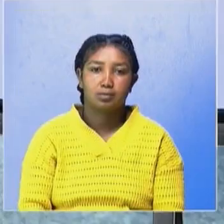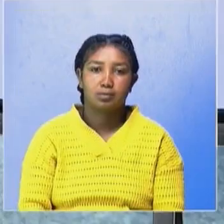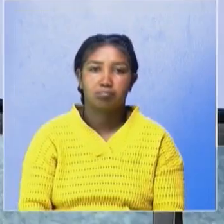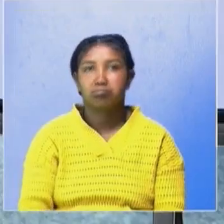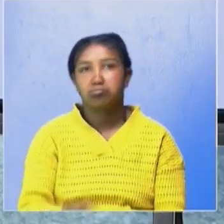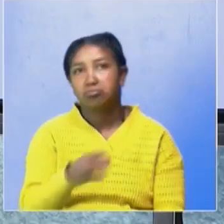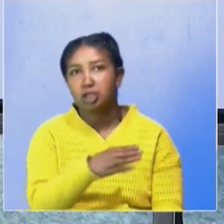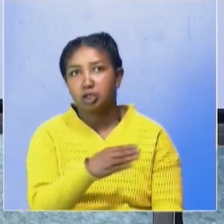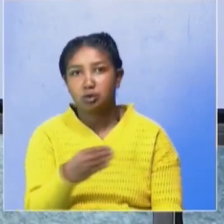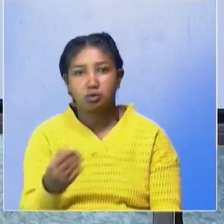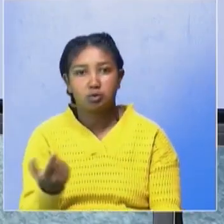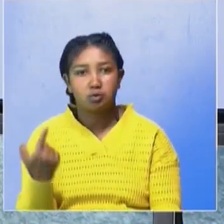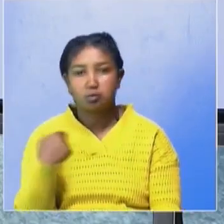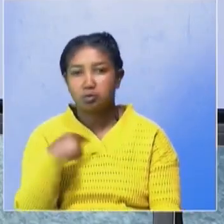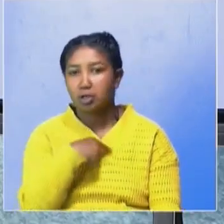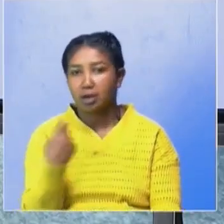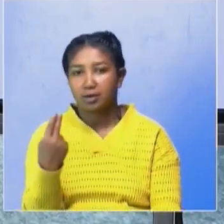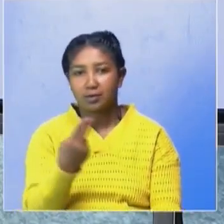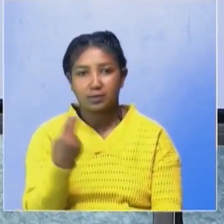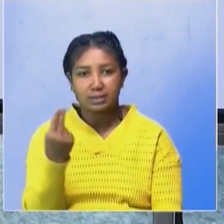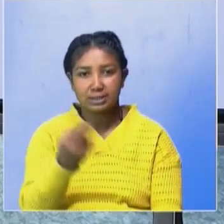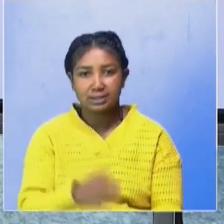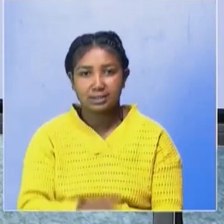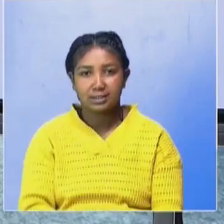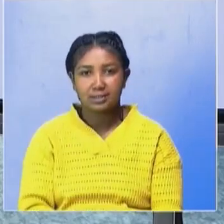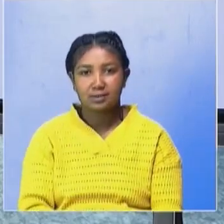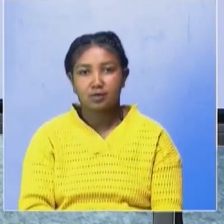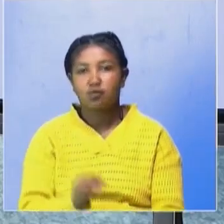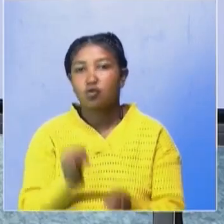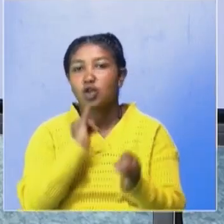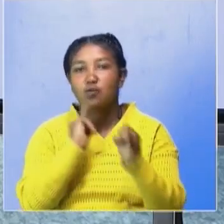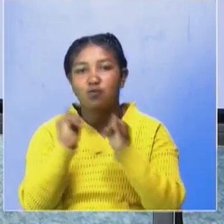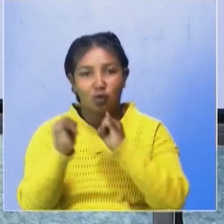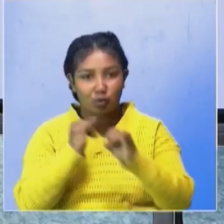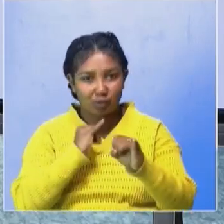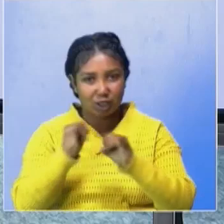And also, we can use for information